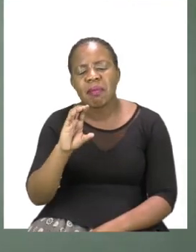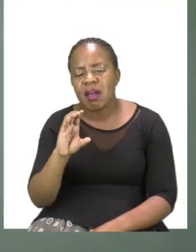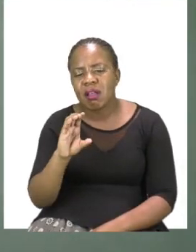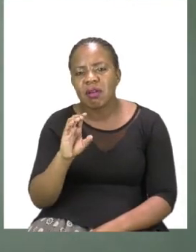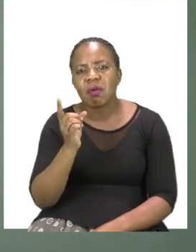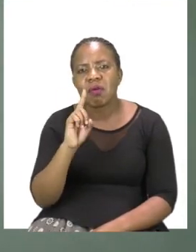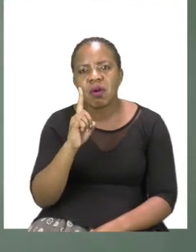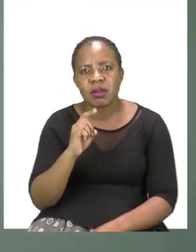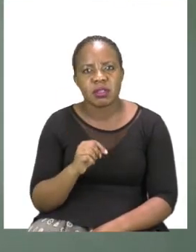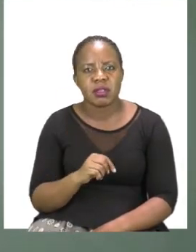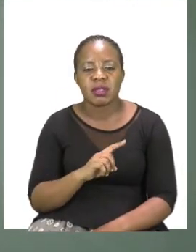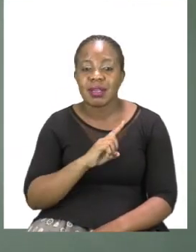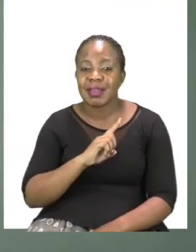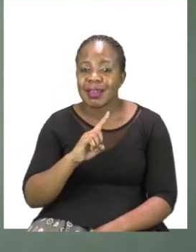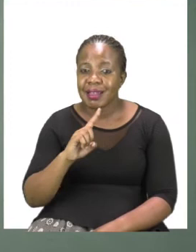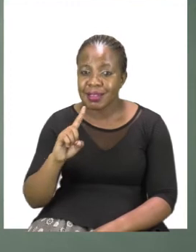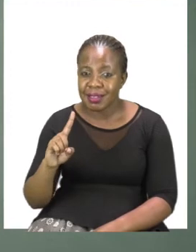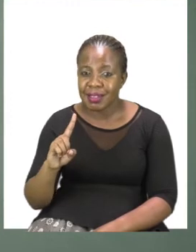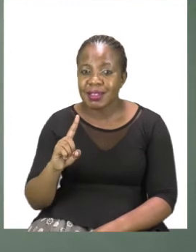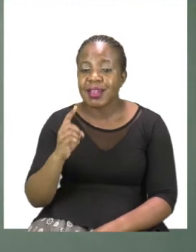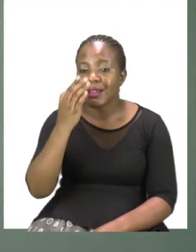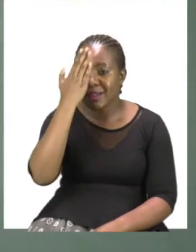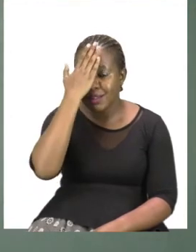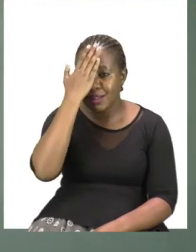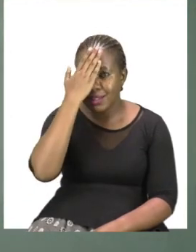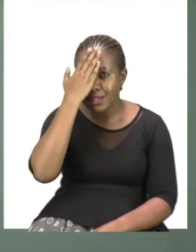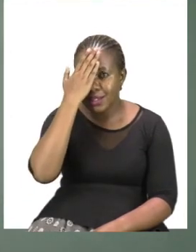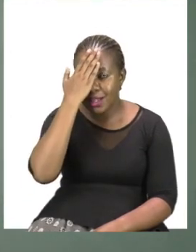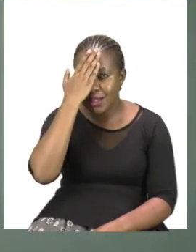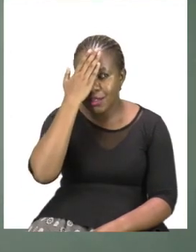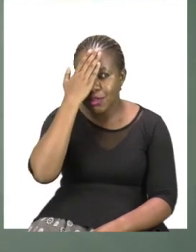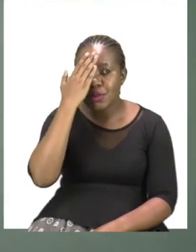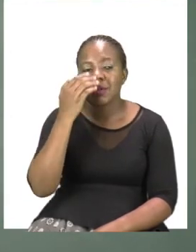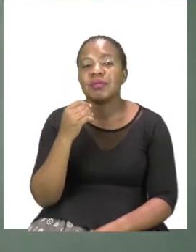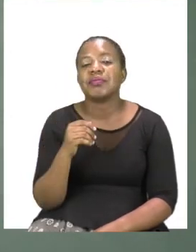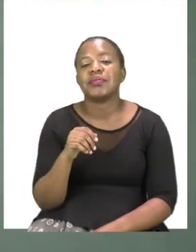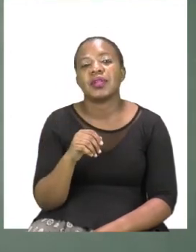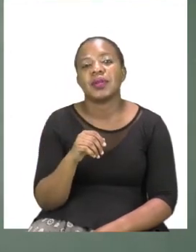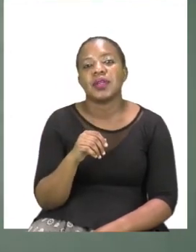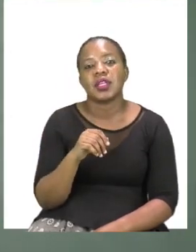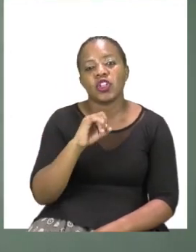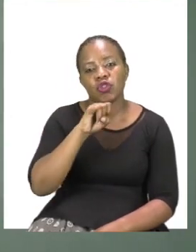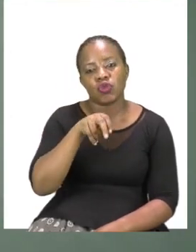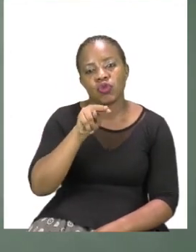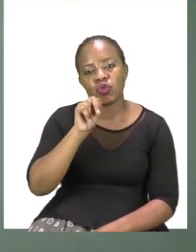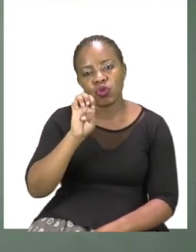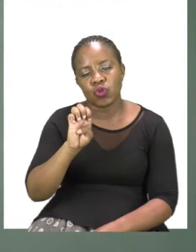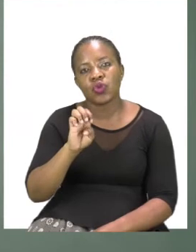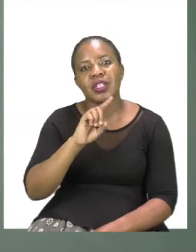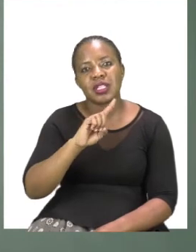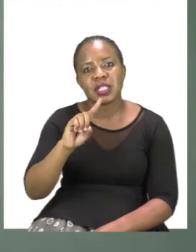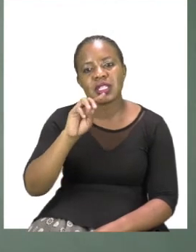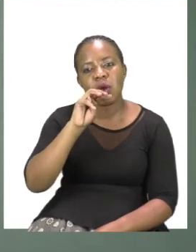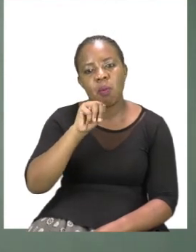is November. So if I was answering, I would write November. Let's